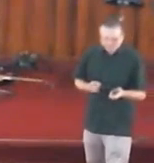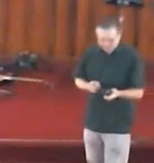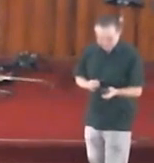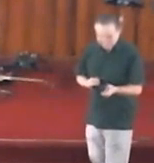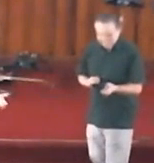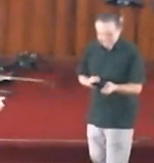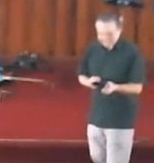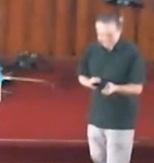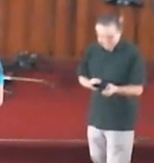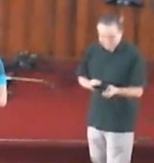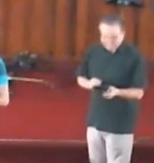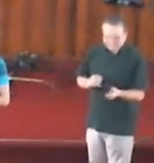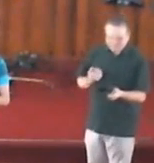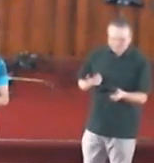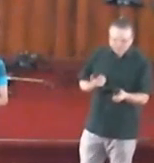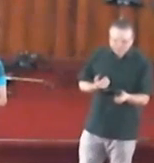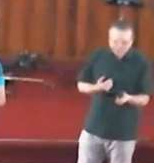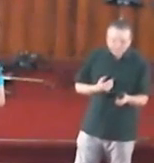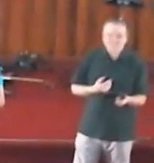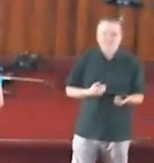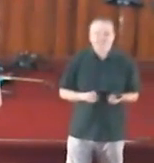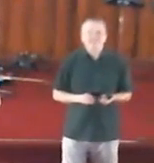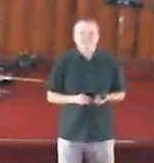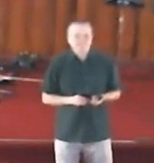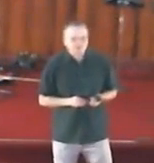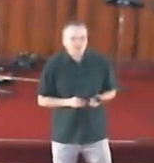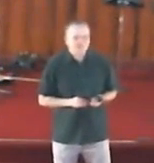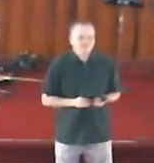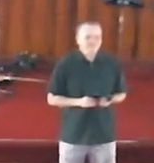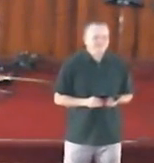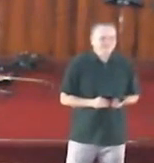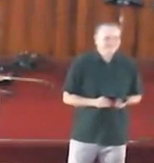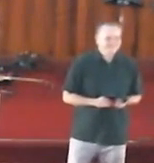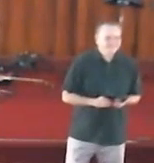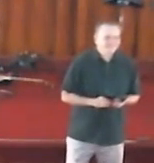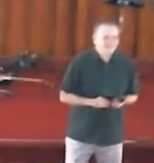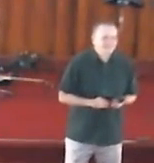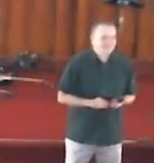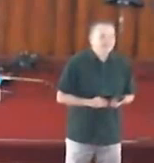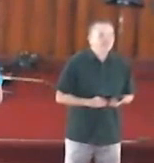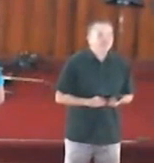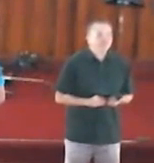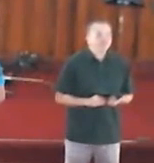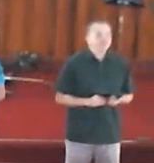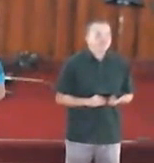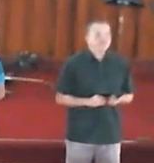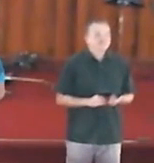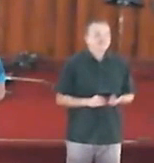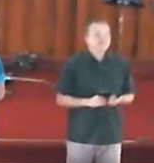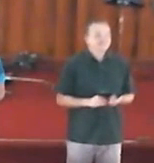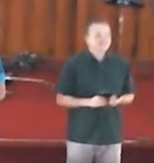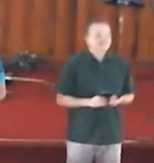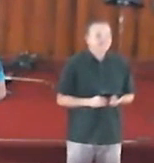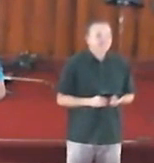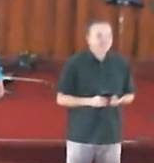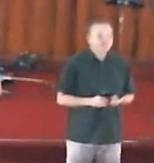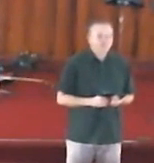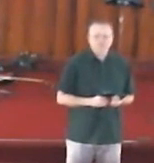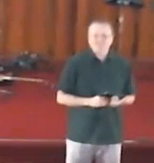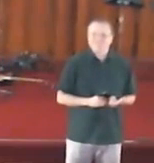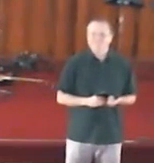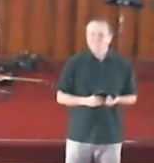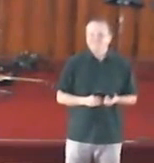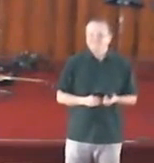Conocimiento. Knowledge. ¿Qué es la solución al temor? What's the solution to fear? ¿Cómo?